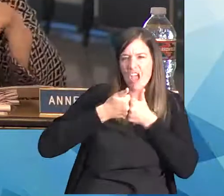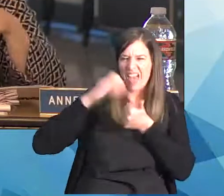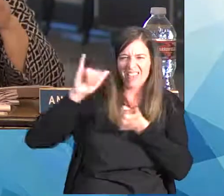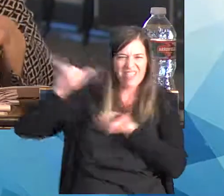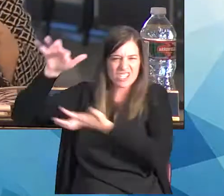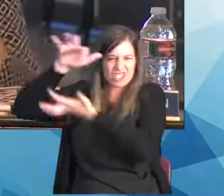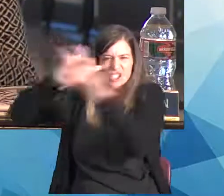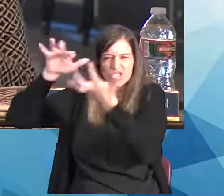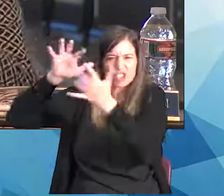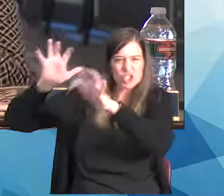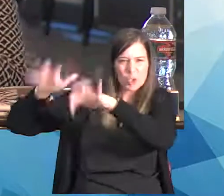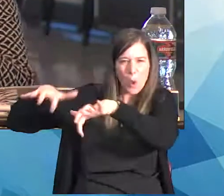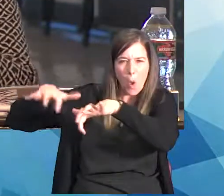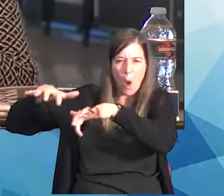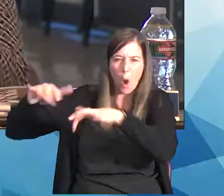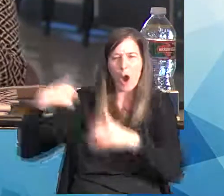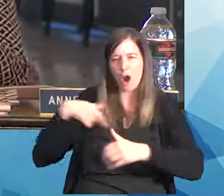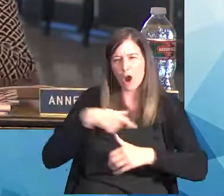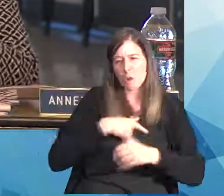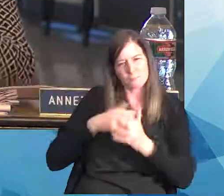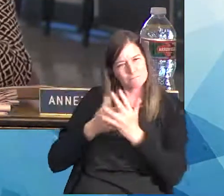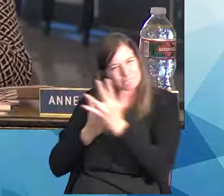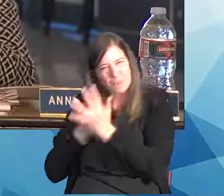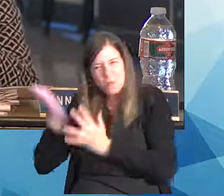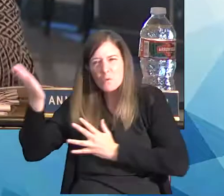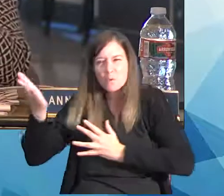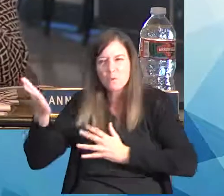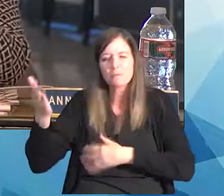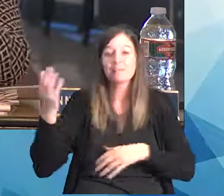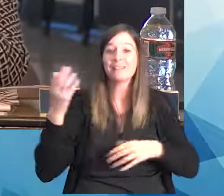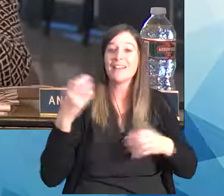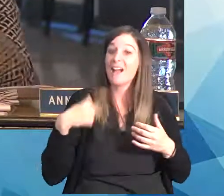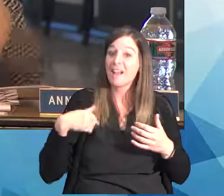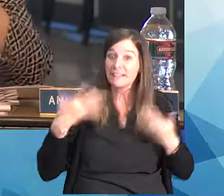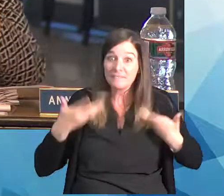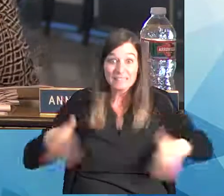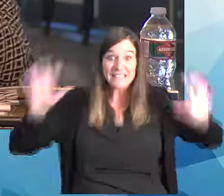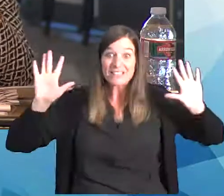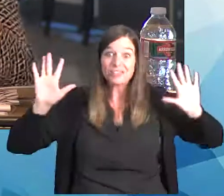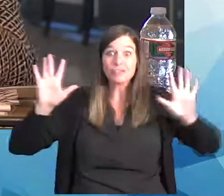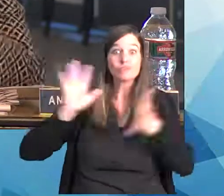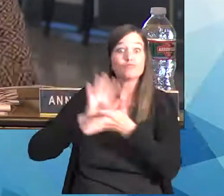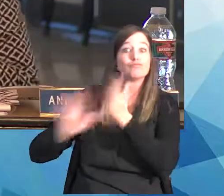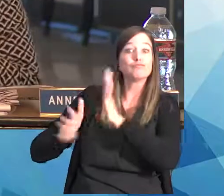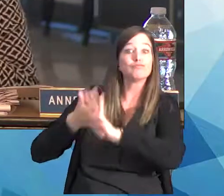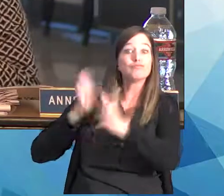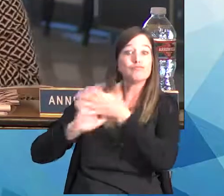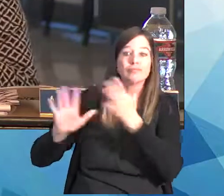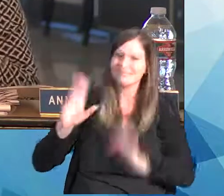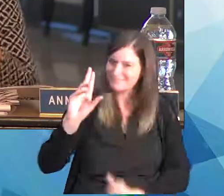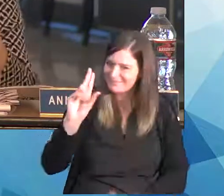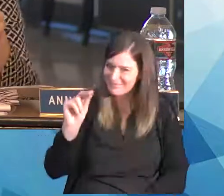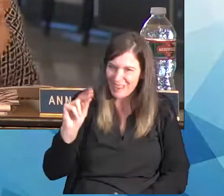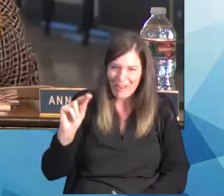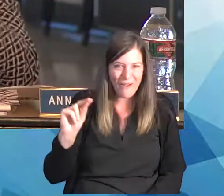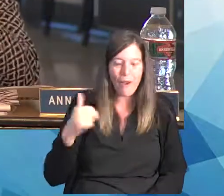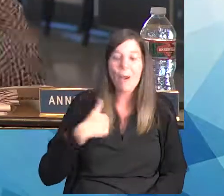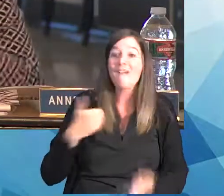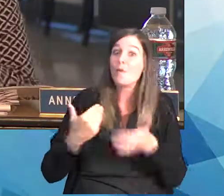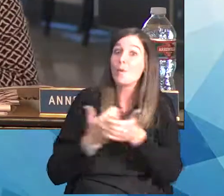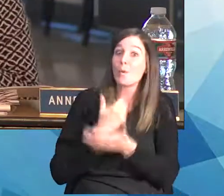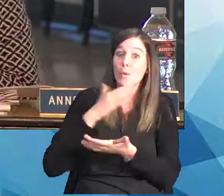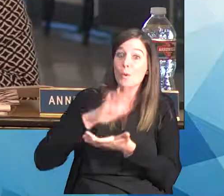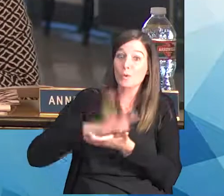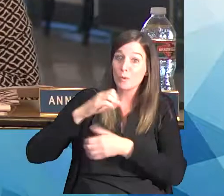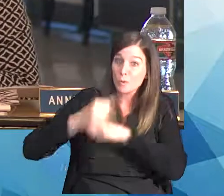done yet. We have the new school year. I mean, the pandemic is still there. We're having to